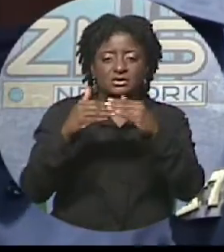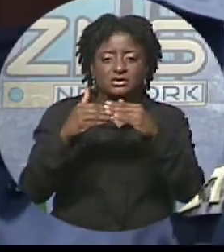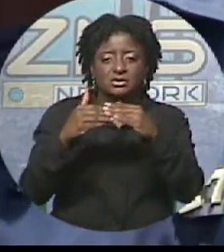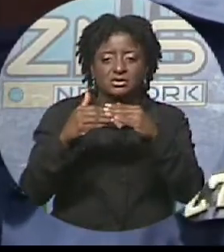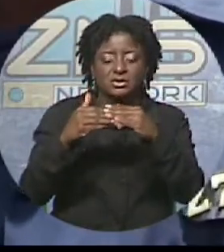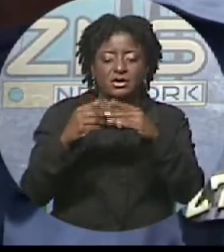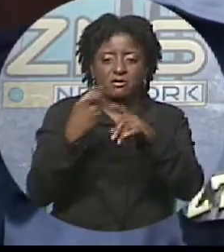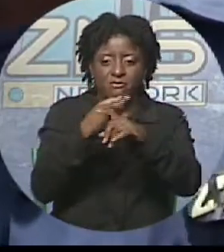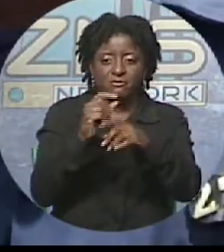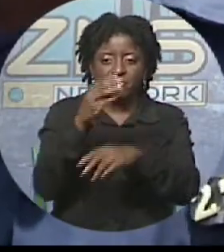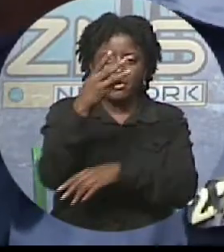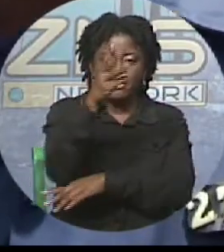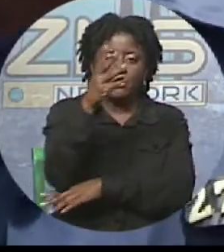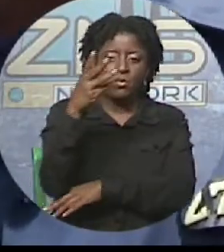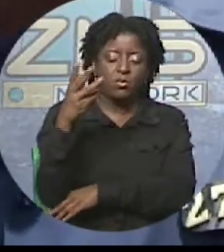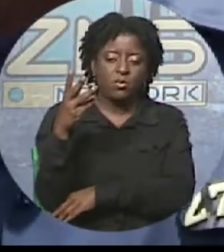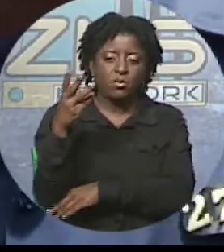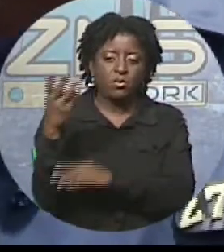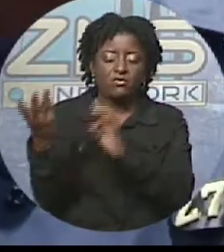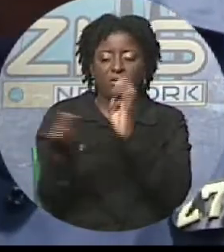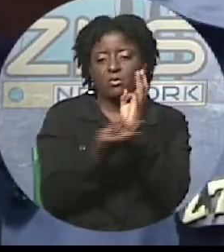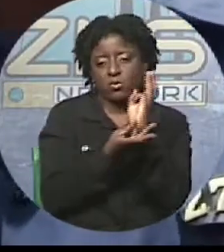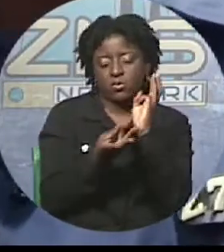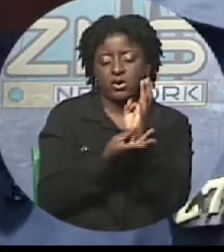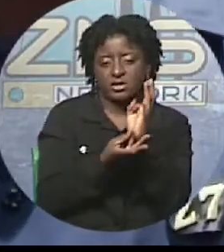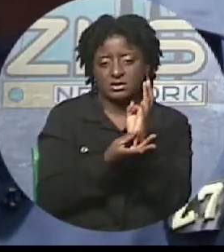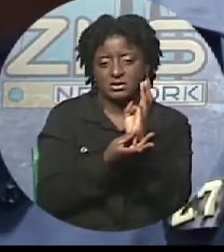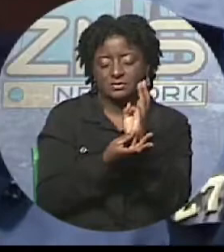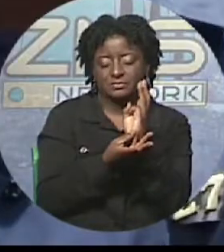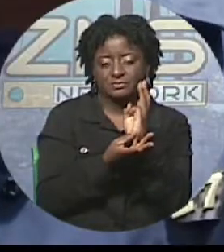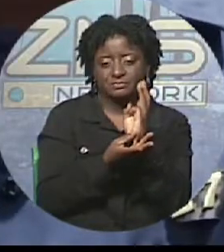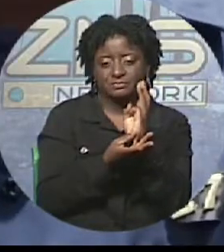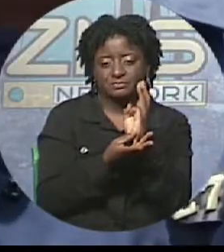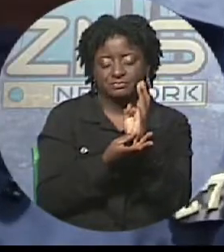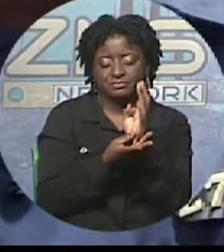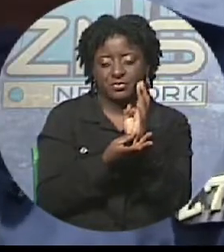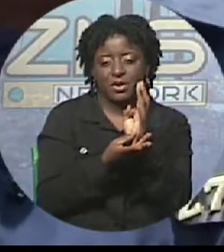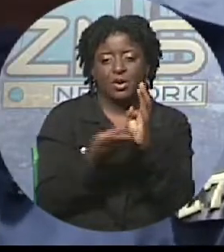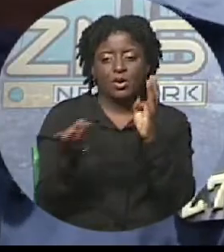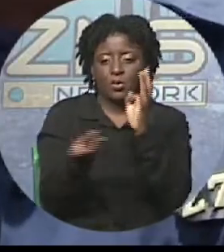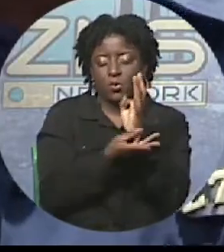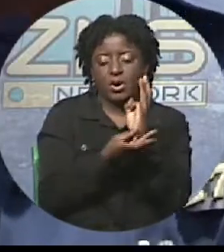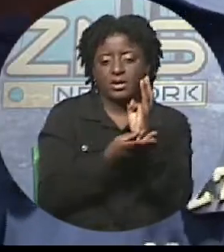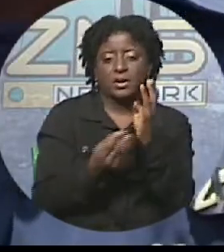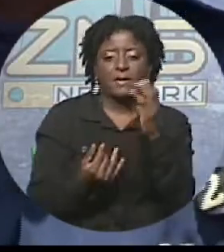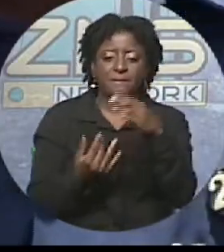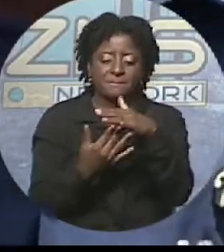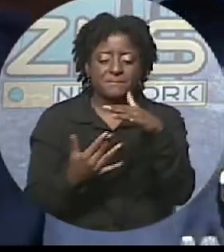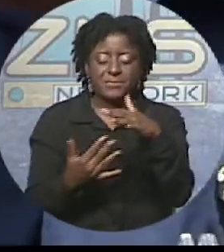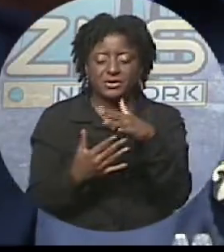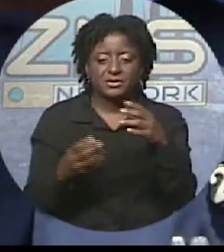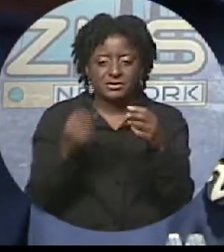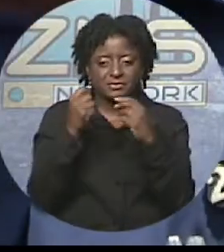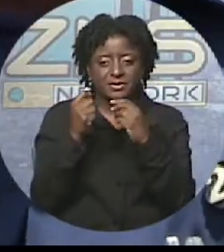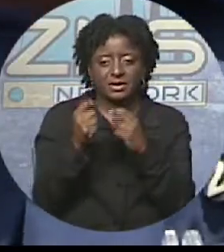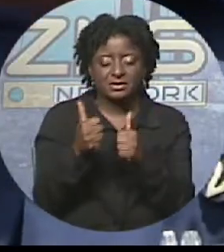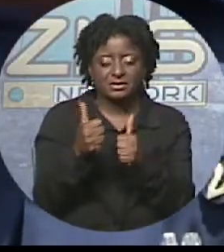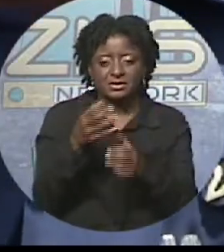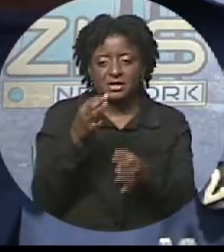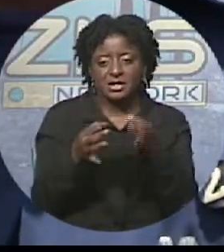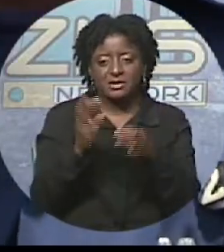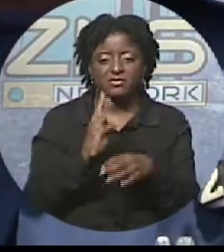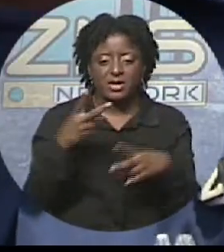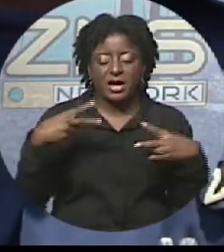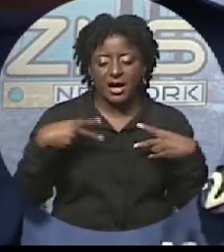and with wood burn very fast, and this is what we're checking for, that make sure that everything is in order. Even if we do have a